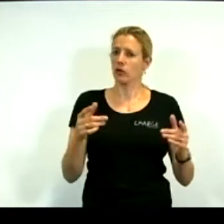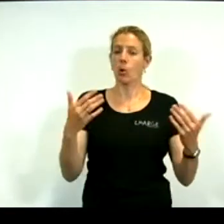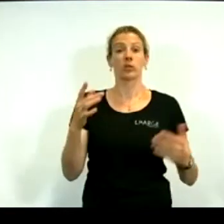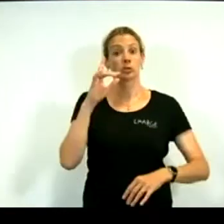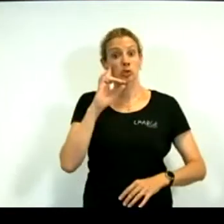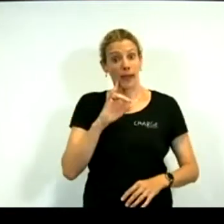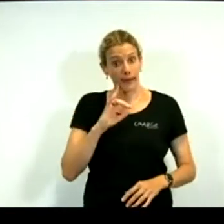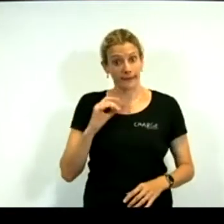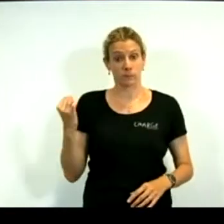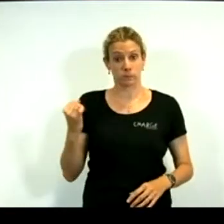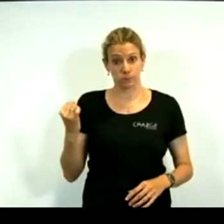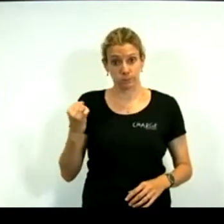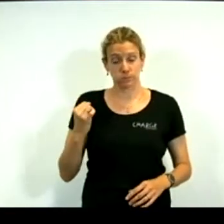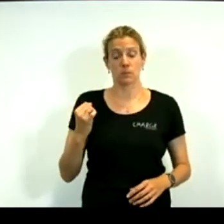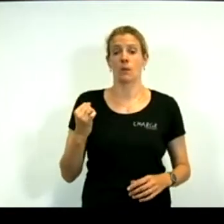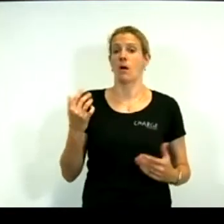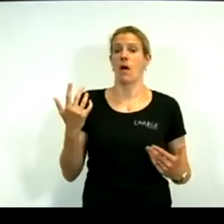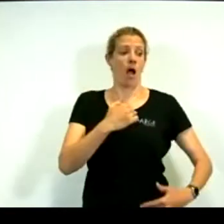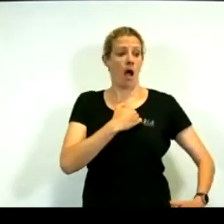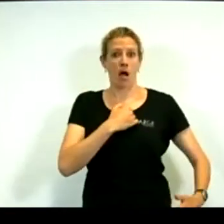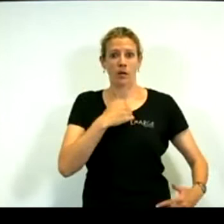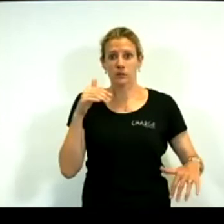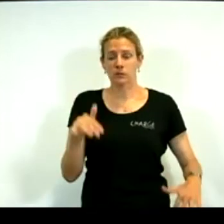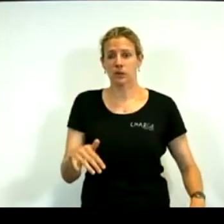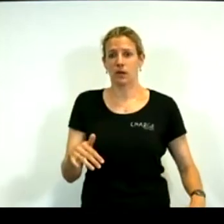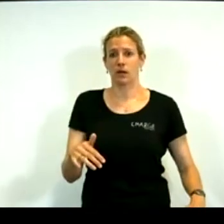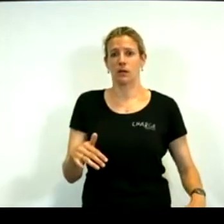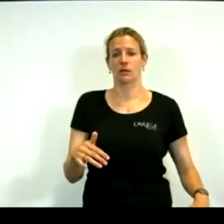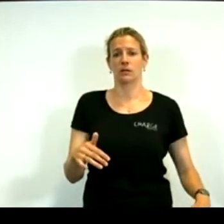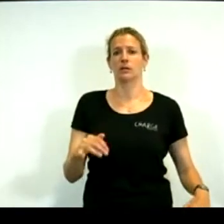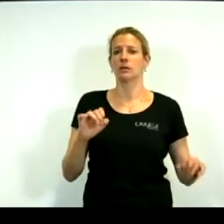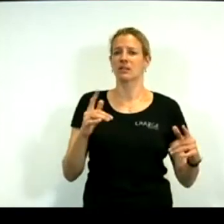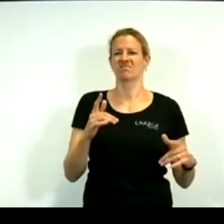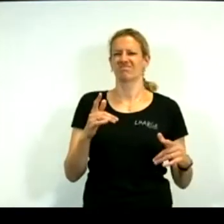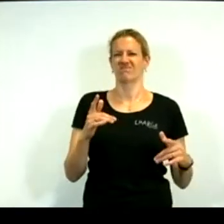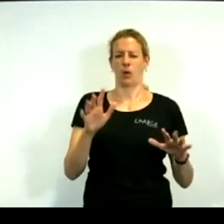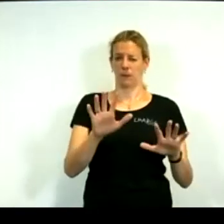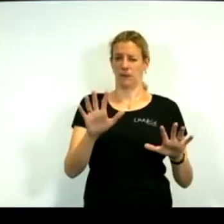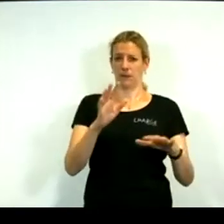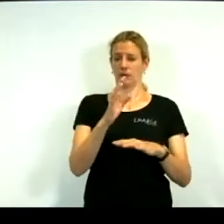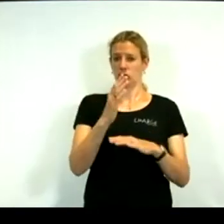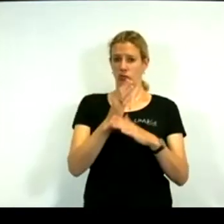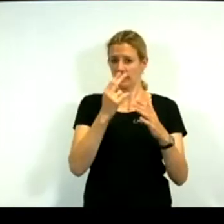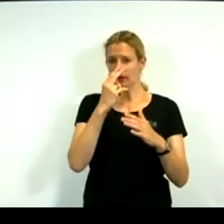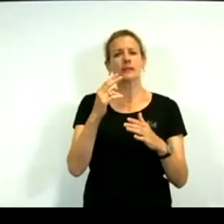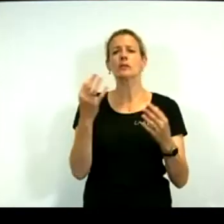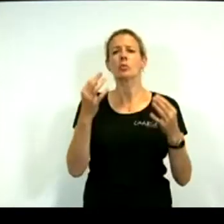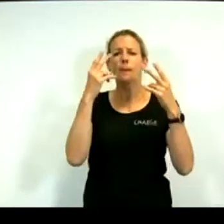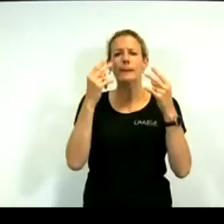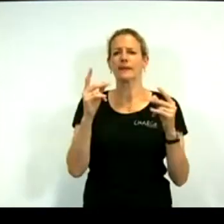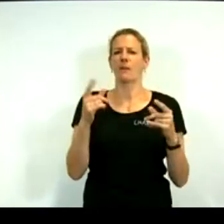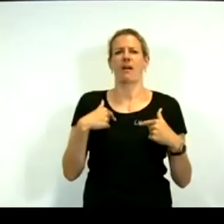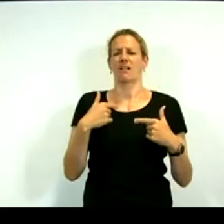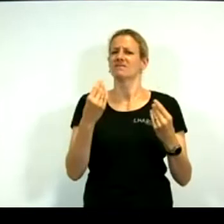visual acuity isn't so good. We don't go blind, but we don't see as clearly because the function